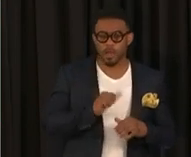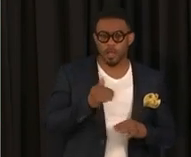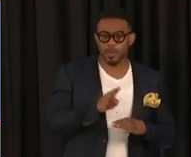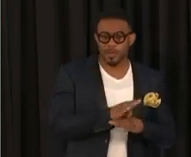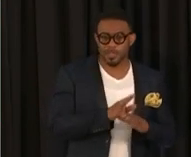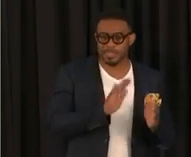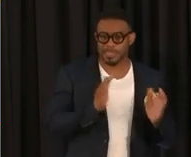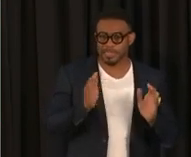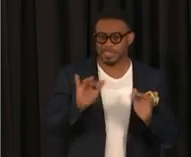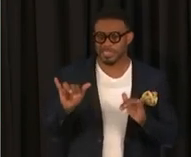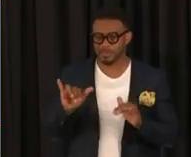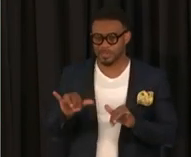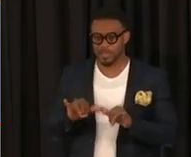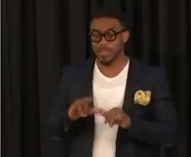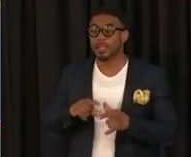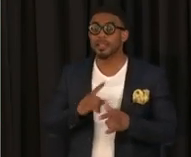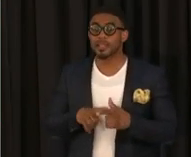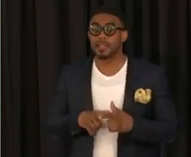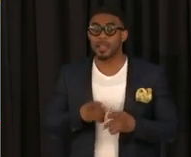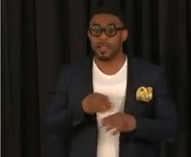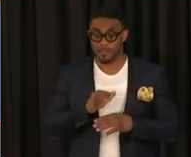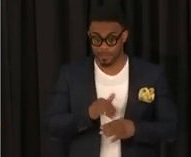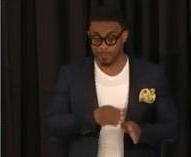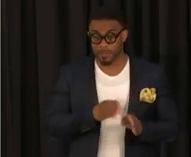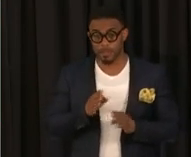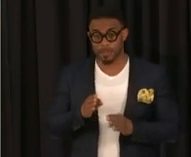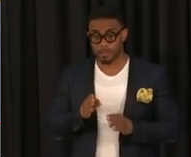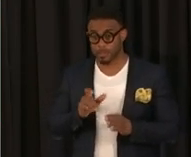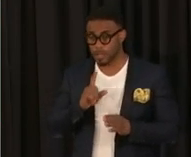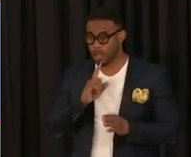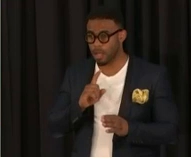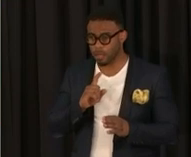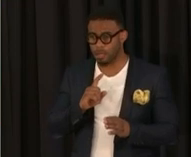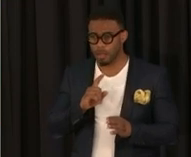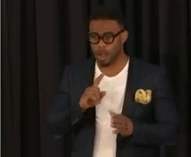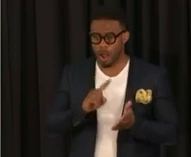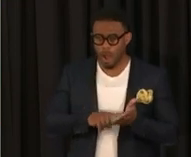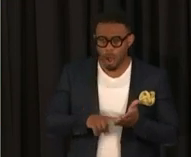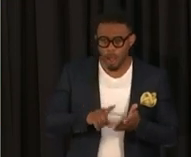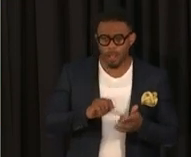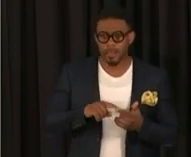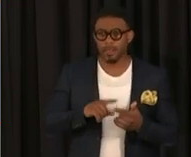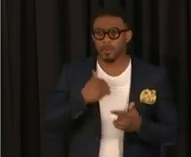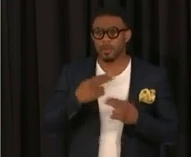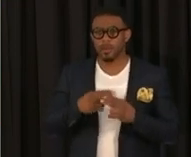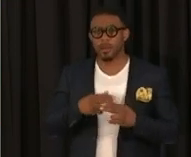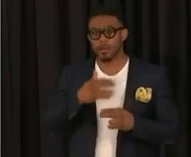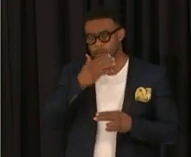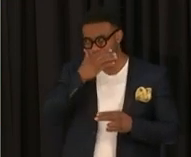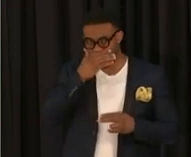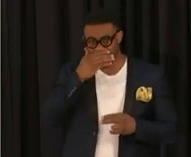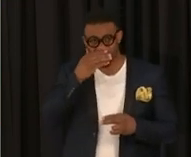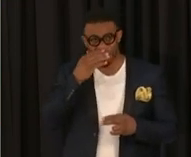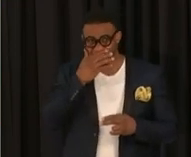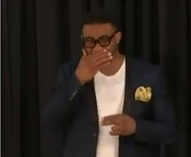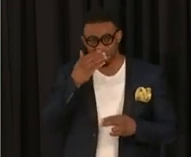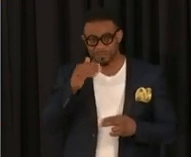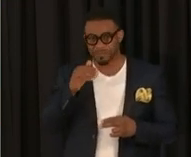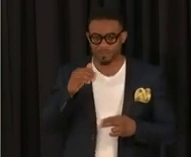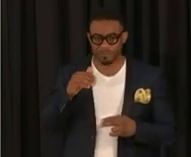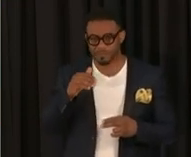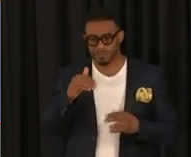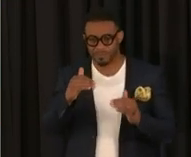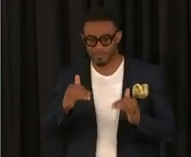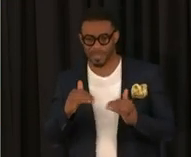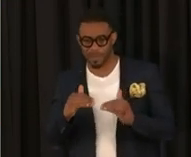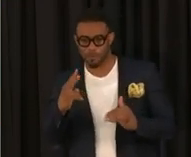other businesses of similar sizes. And then after that, there are audits, and then there are what we call that you have an ASHRAE